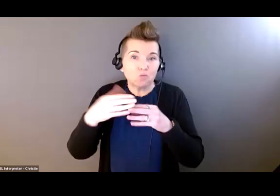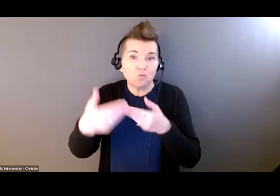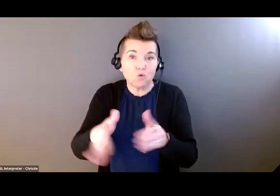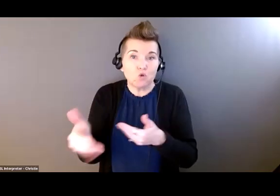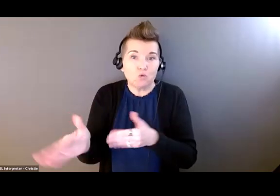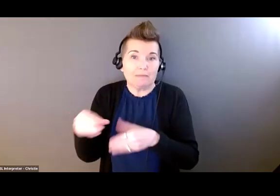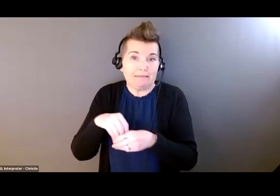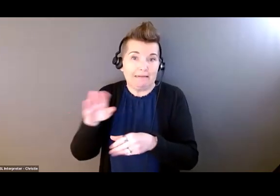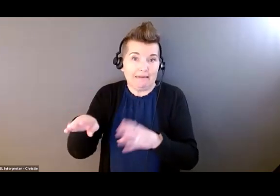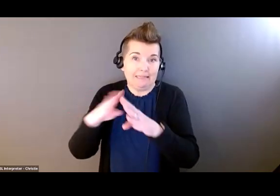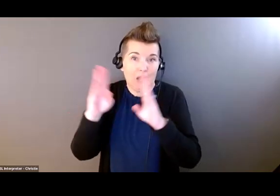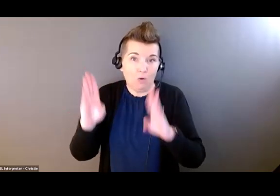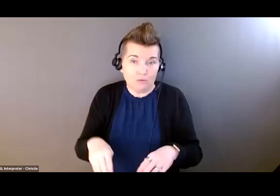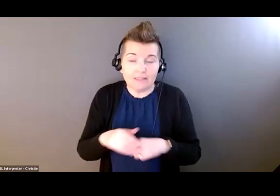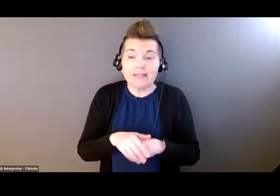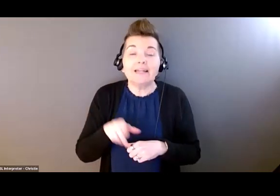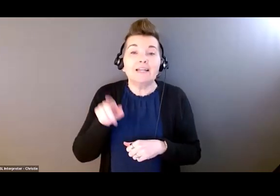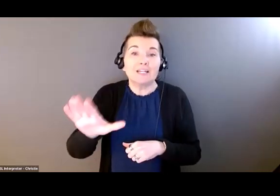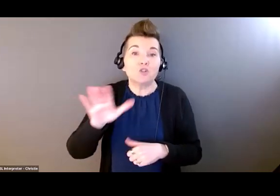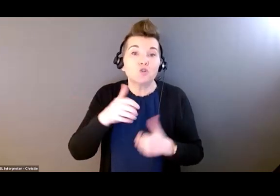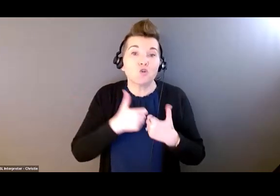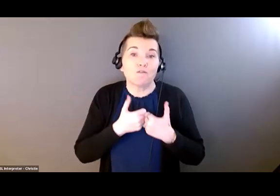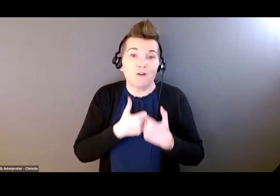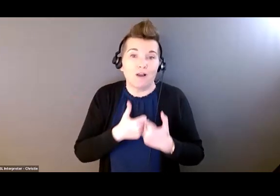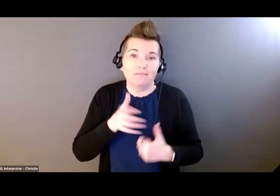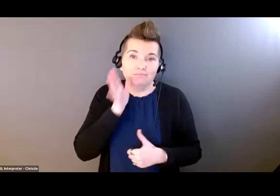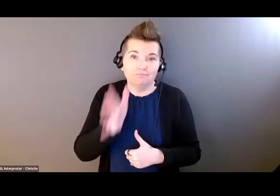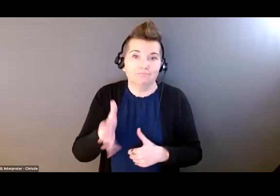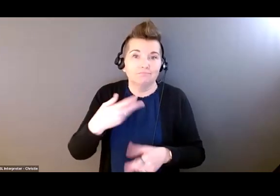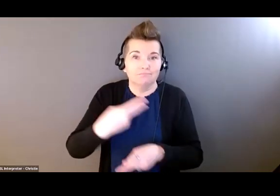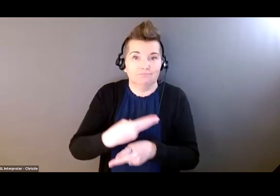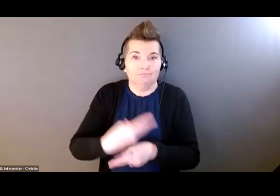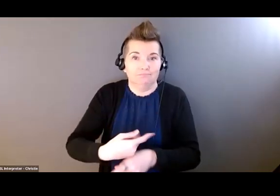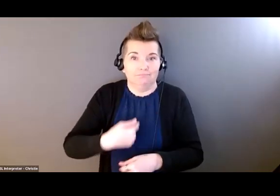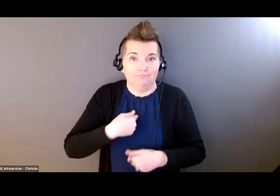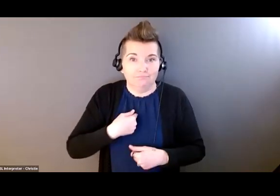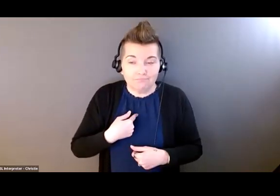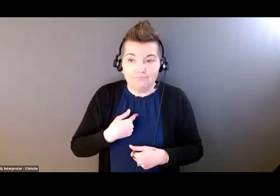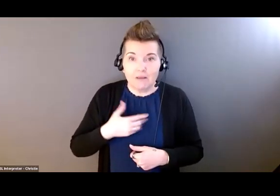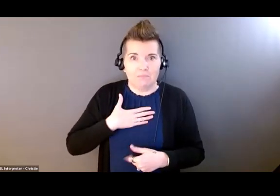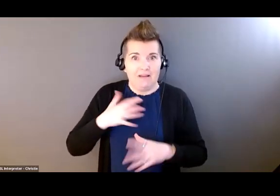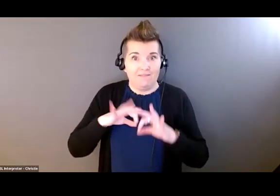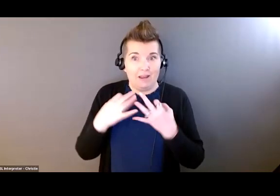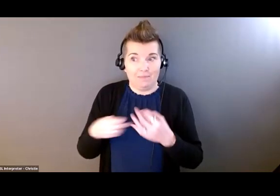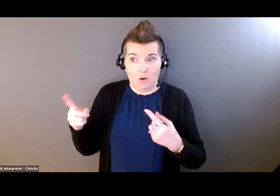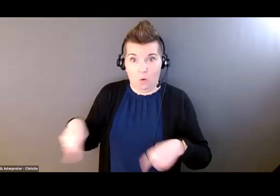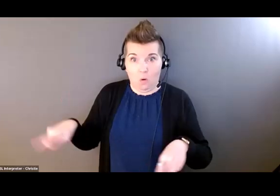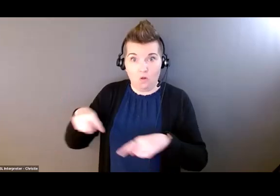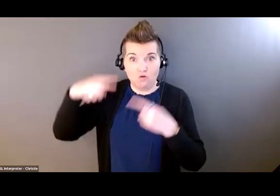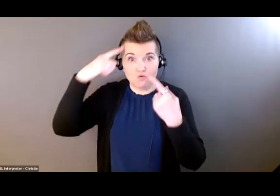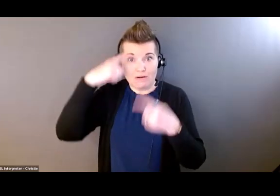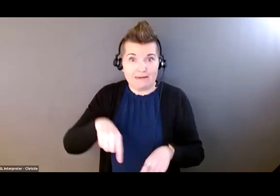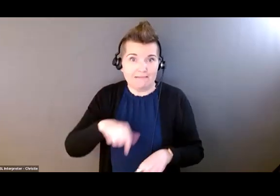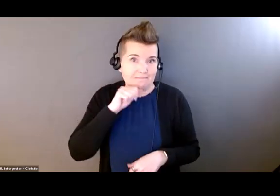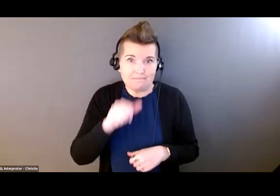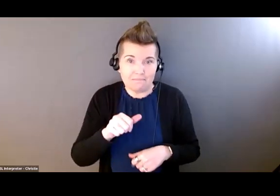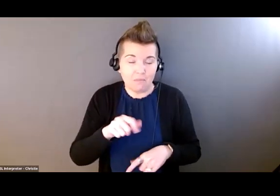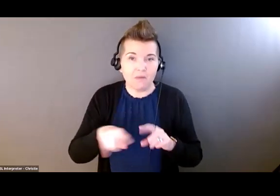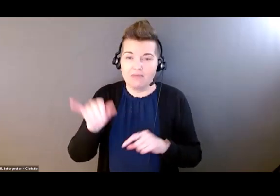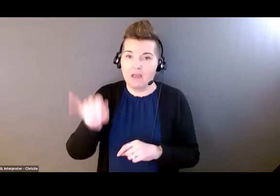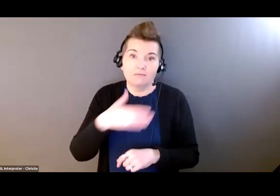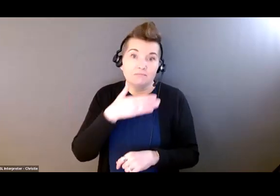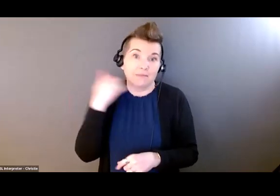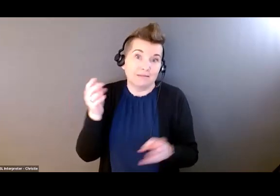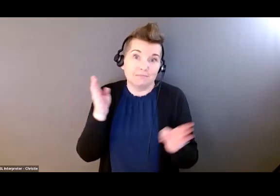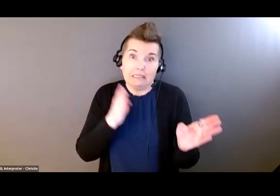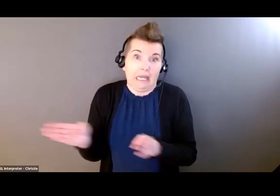grandson's house. He rents out rooms, and a room had become available. His girlfriend would be my caregiver. Not all